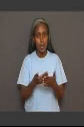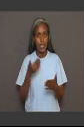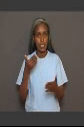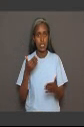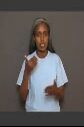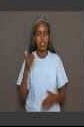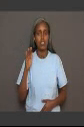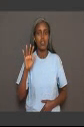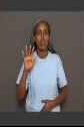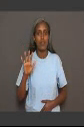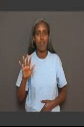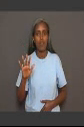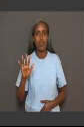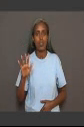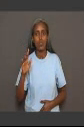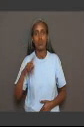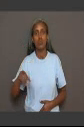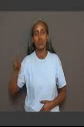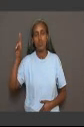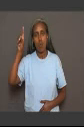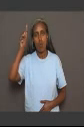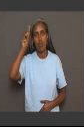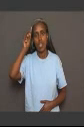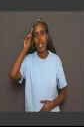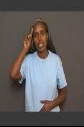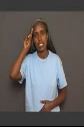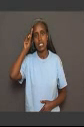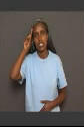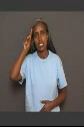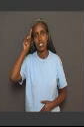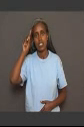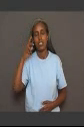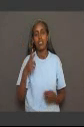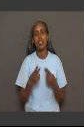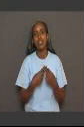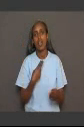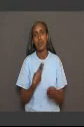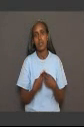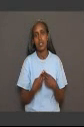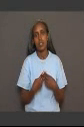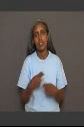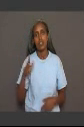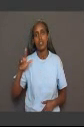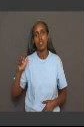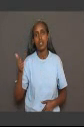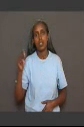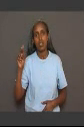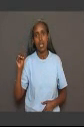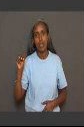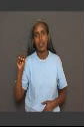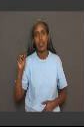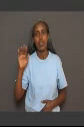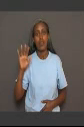minus 5 to the power of x times